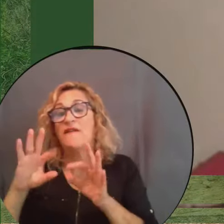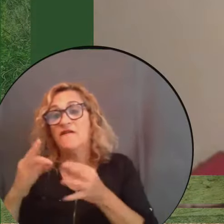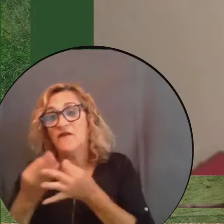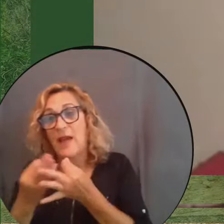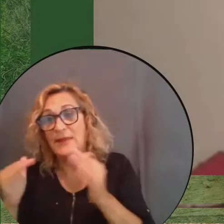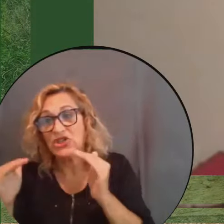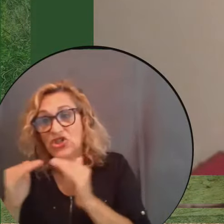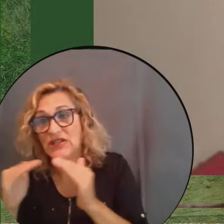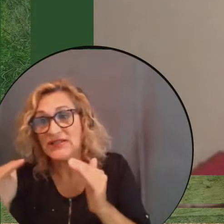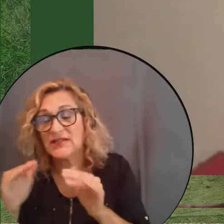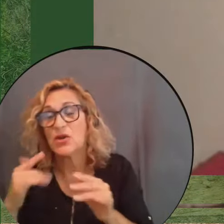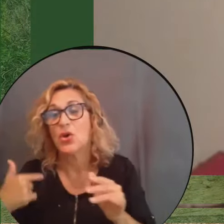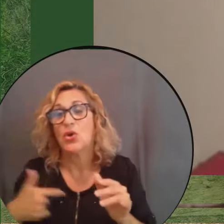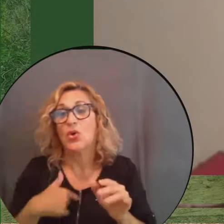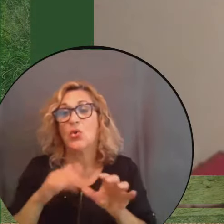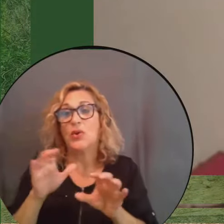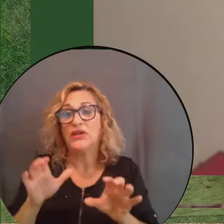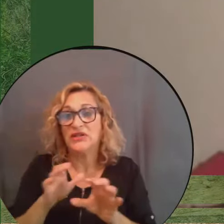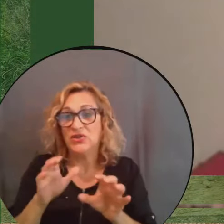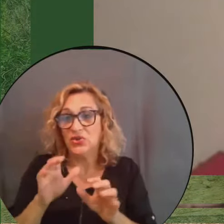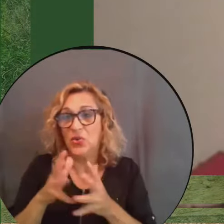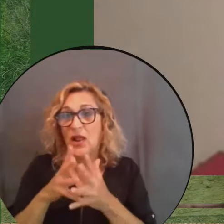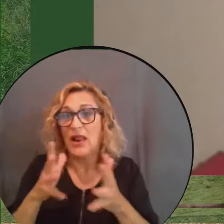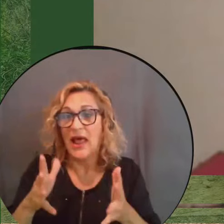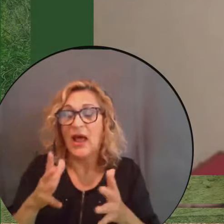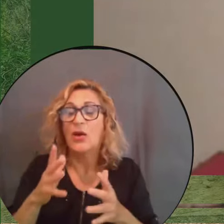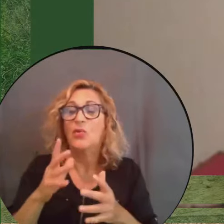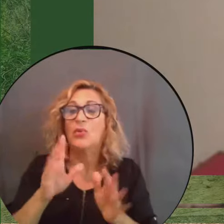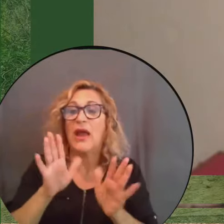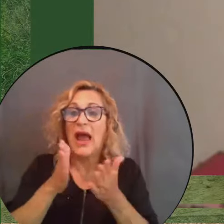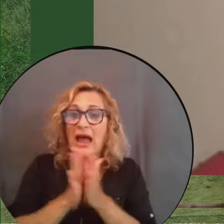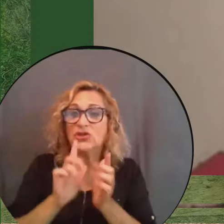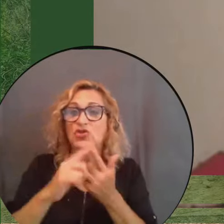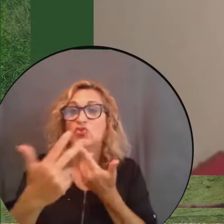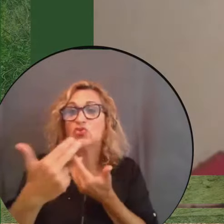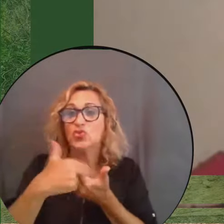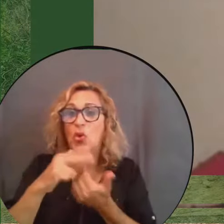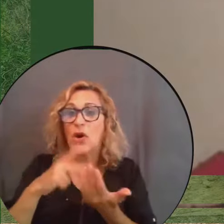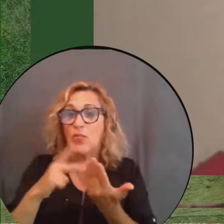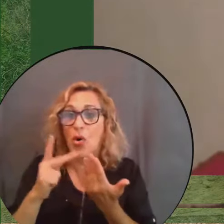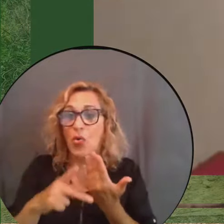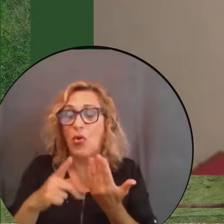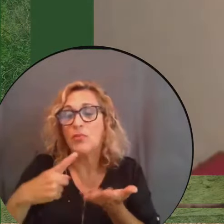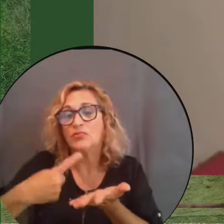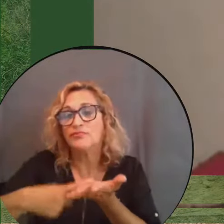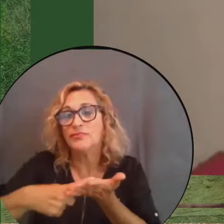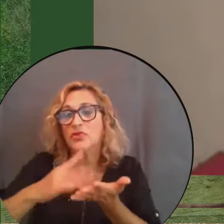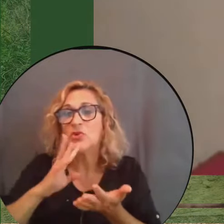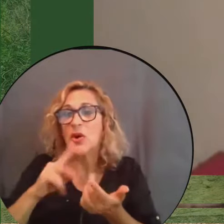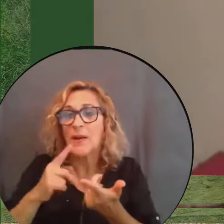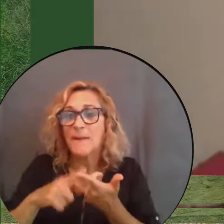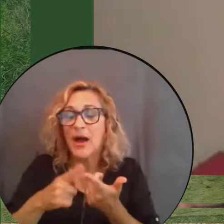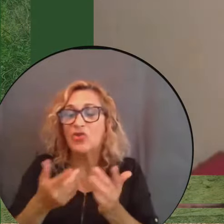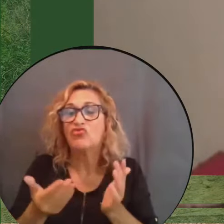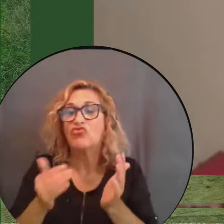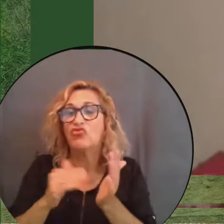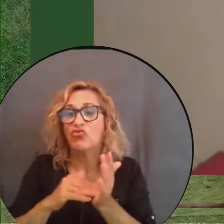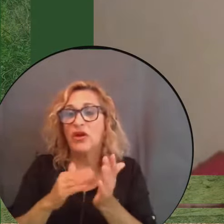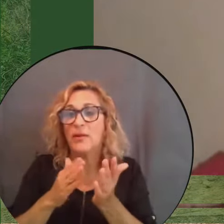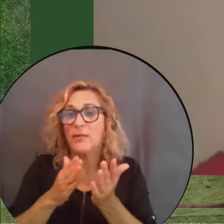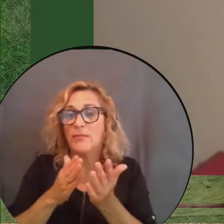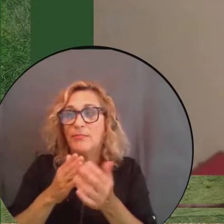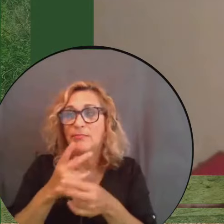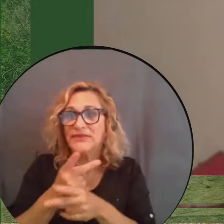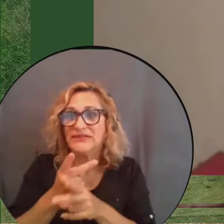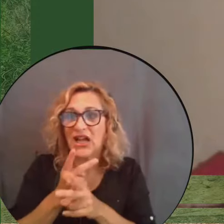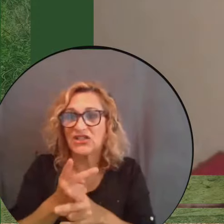And we invited them to join a fellowship program where we really got them prepared to talk about a variety of reproductive health issues and needs, because we do